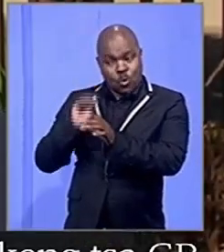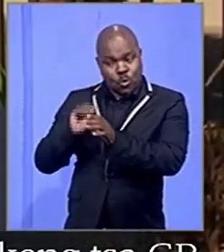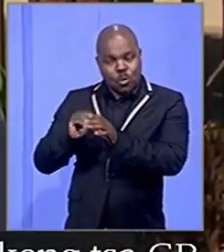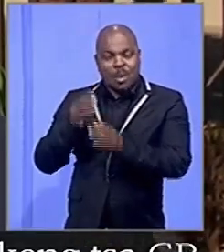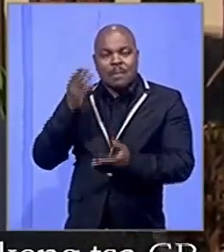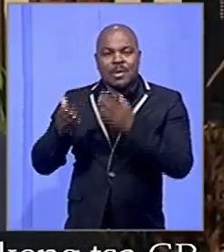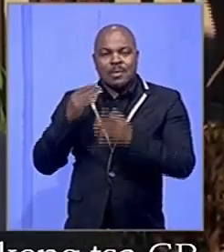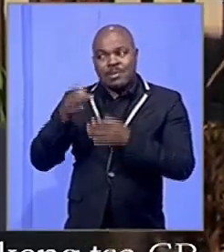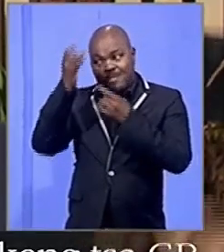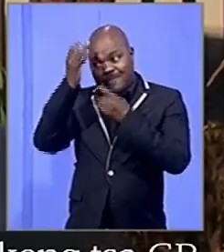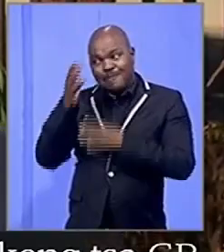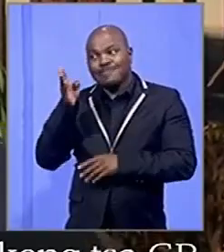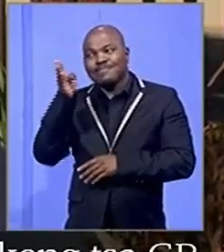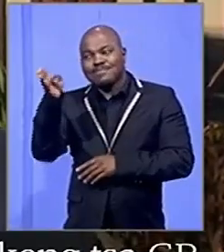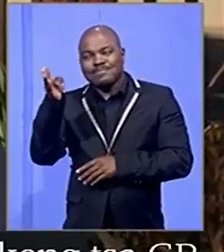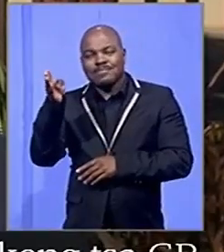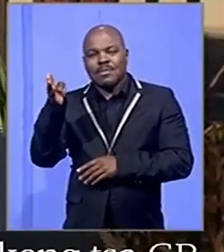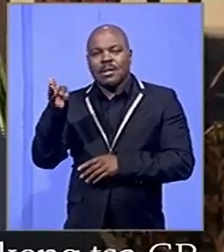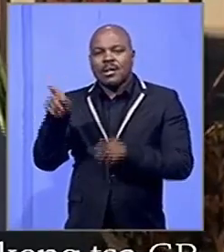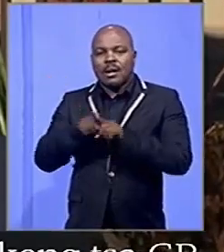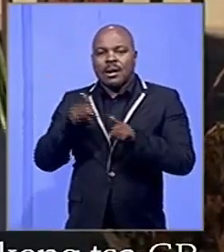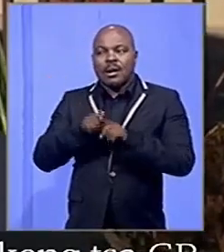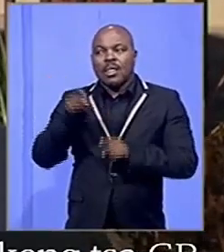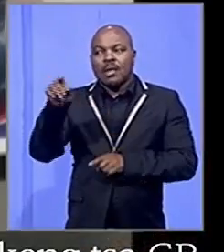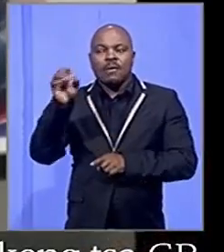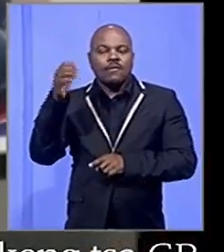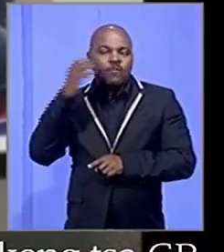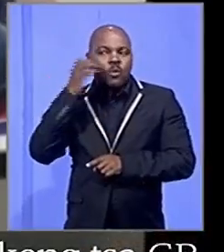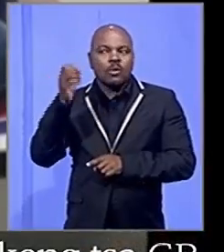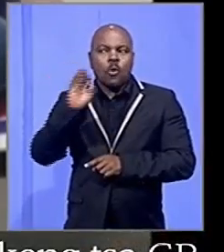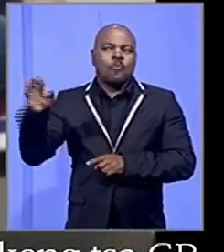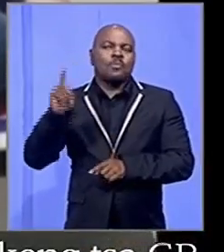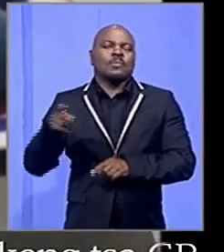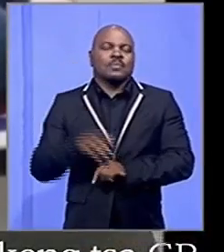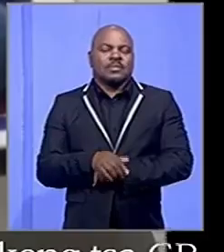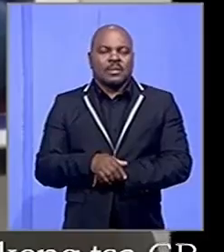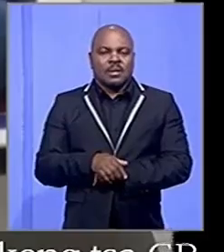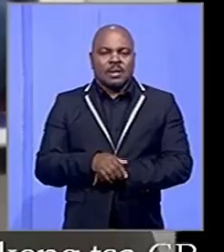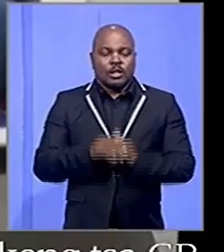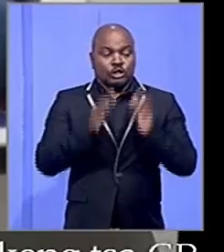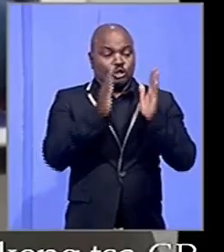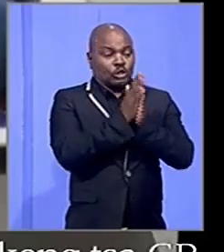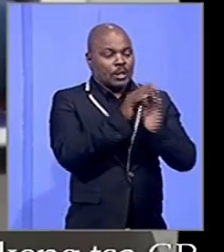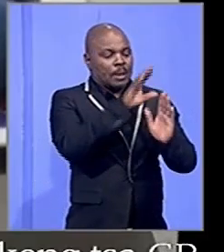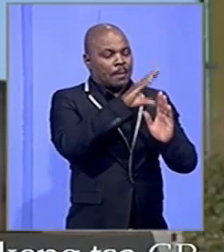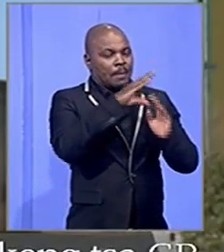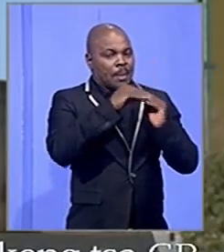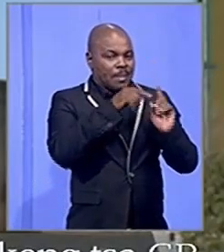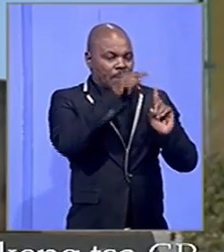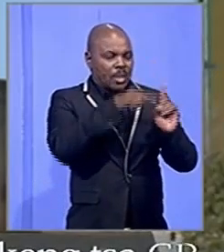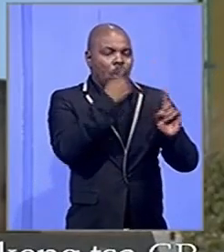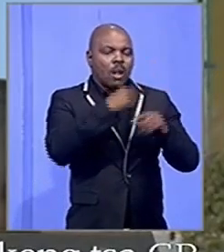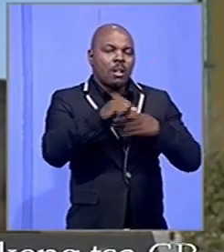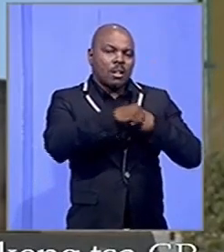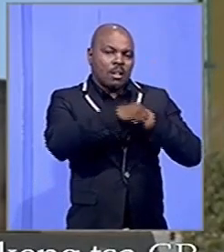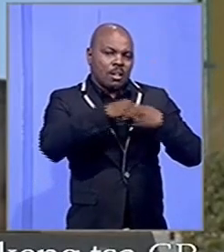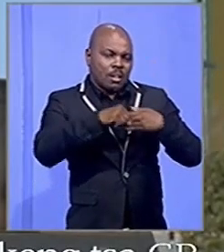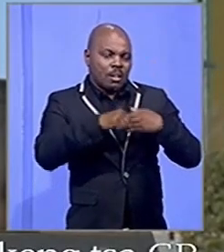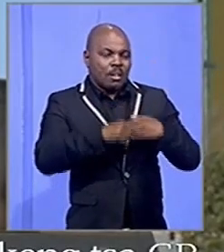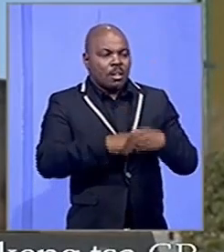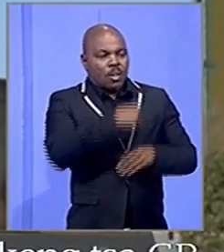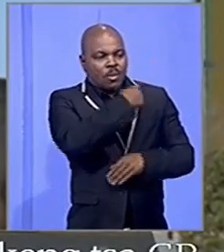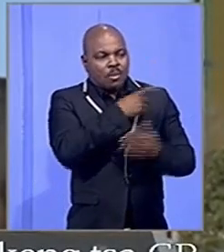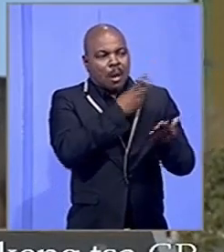telling them to say, hey guys, switch off those phones. Leloko lengwe la phuthego o dirilwe karo mme o a kokotlela